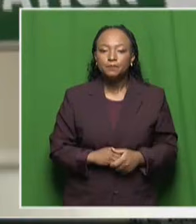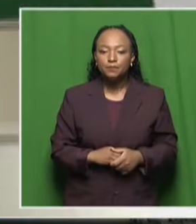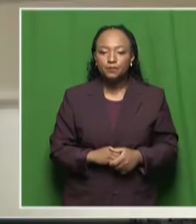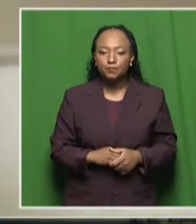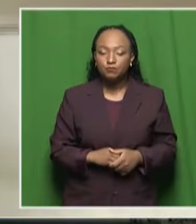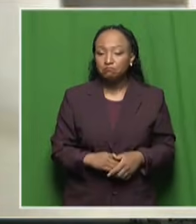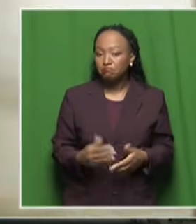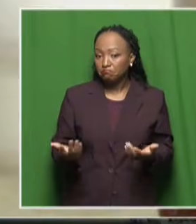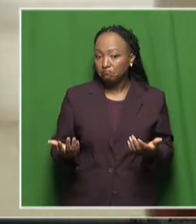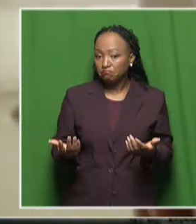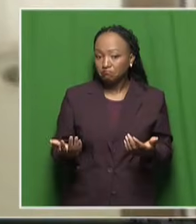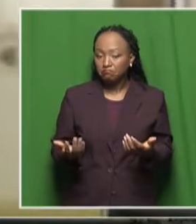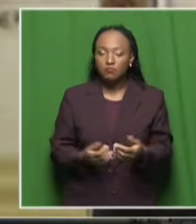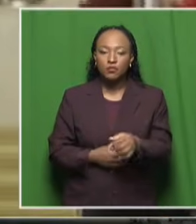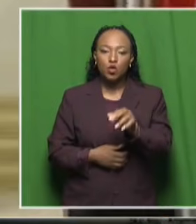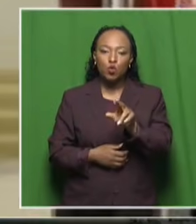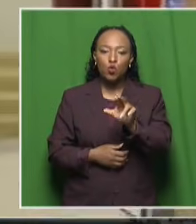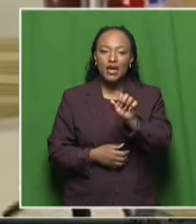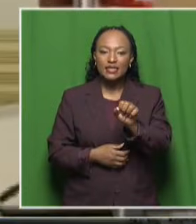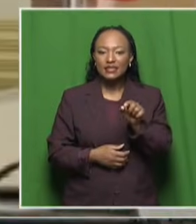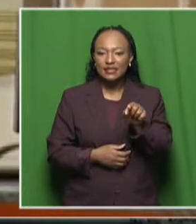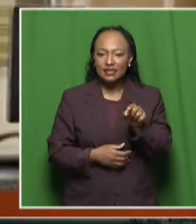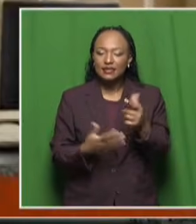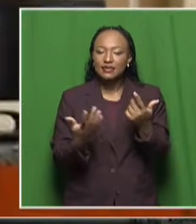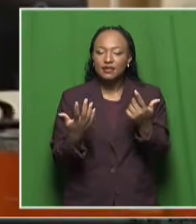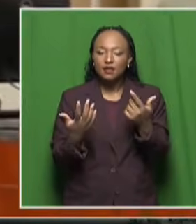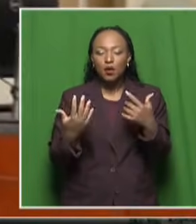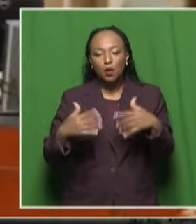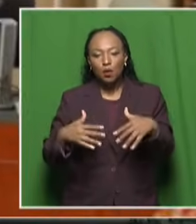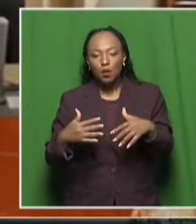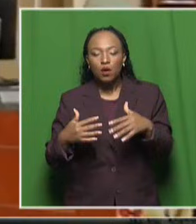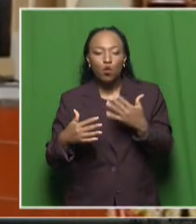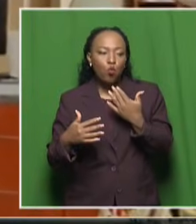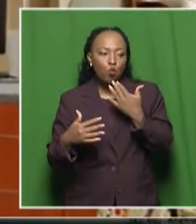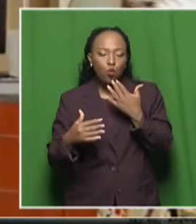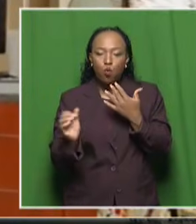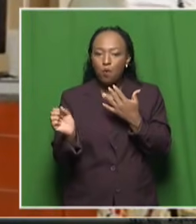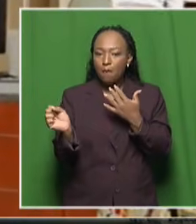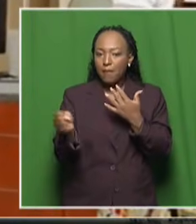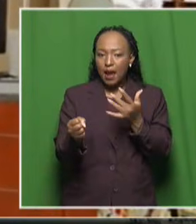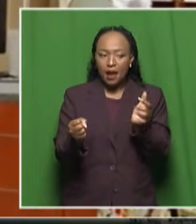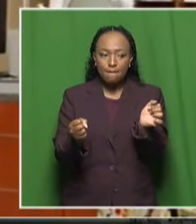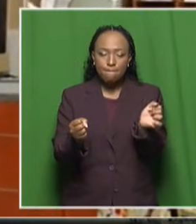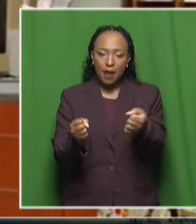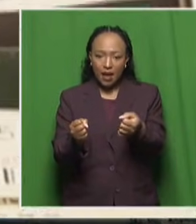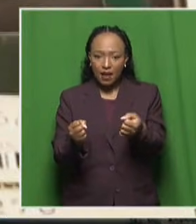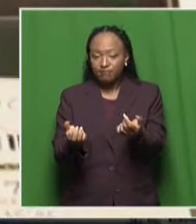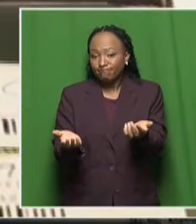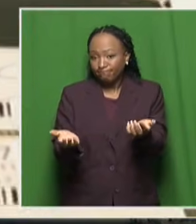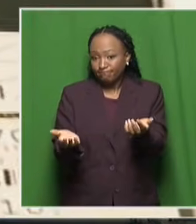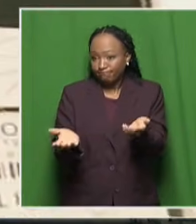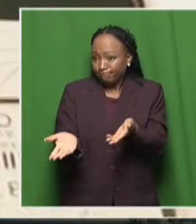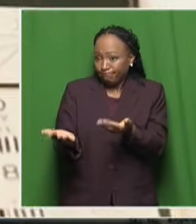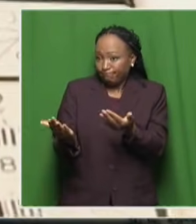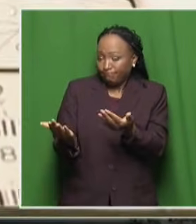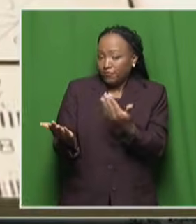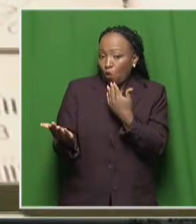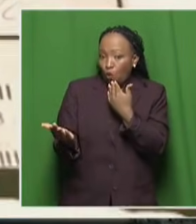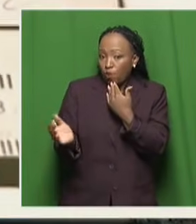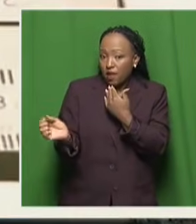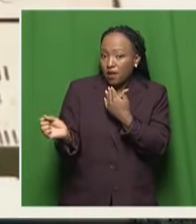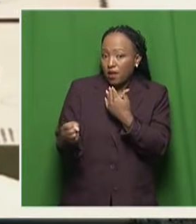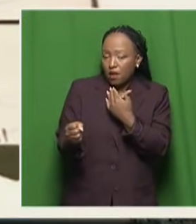the US would have their prerogative as to who they employ or not, but why then would